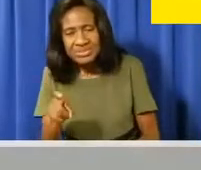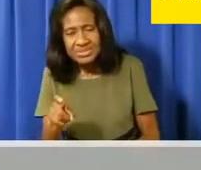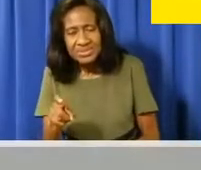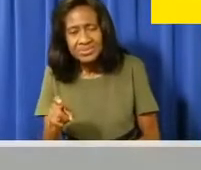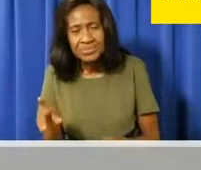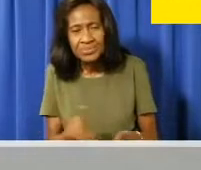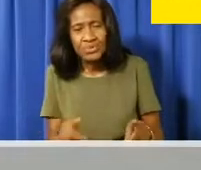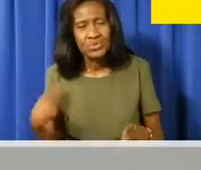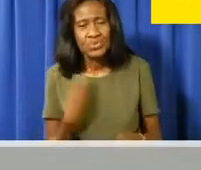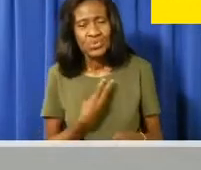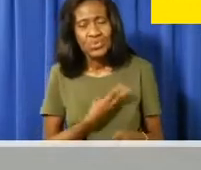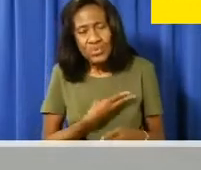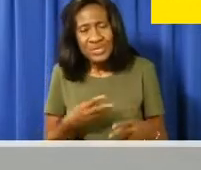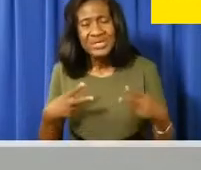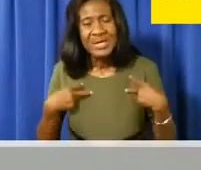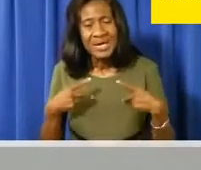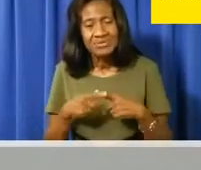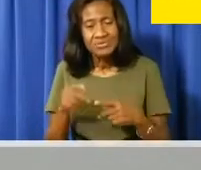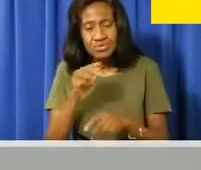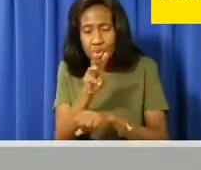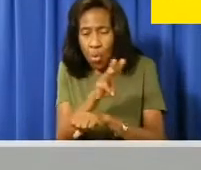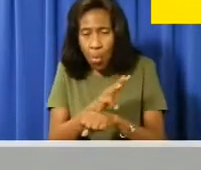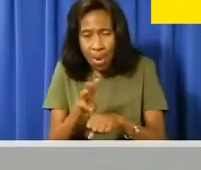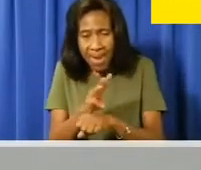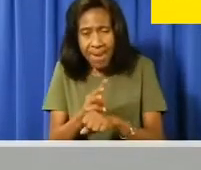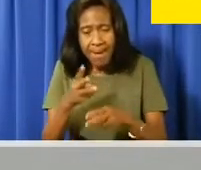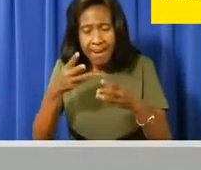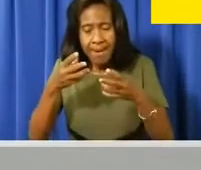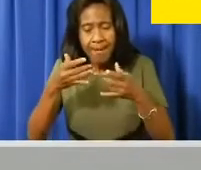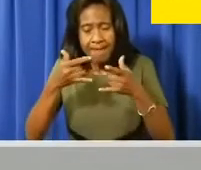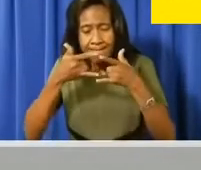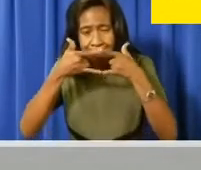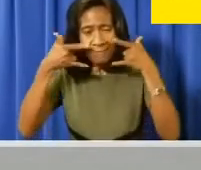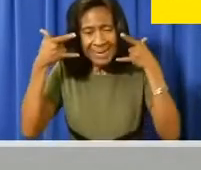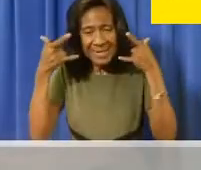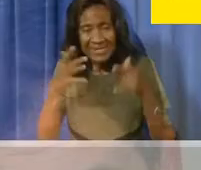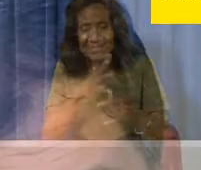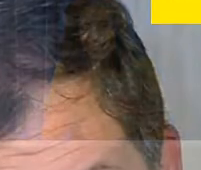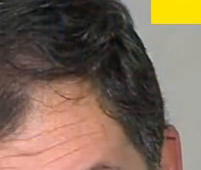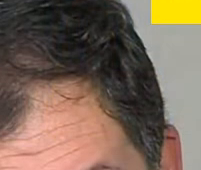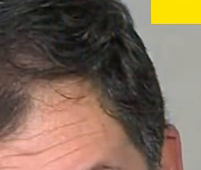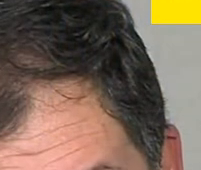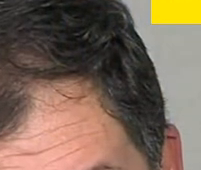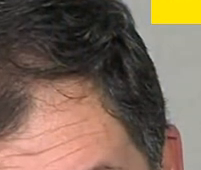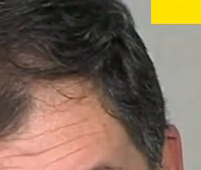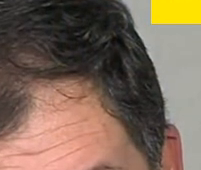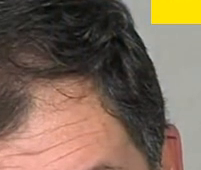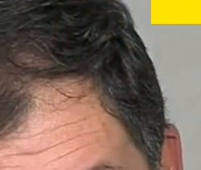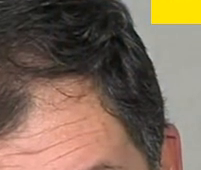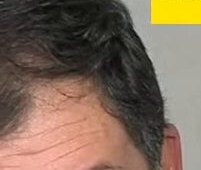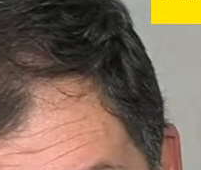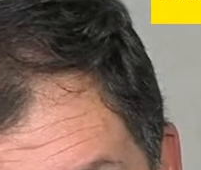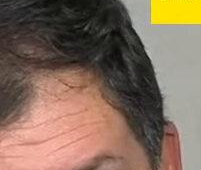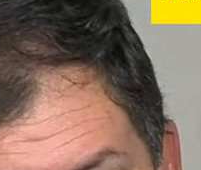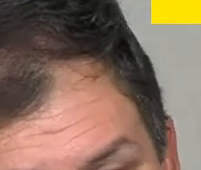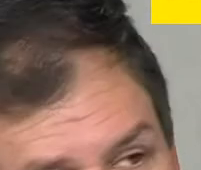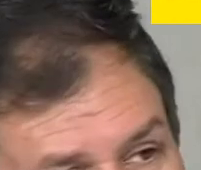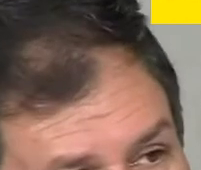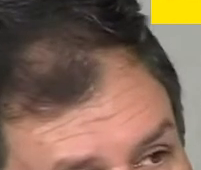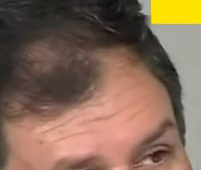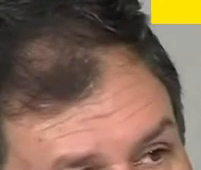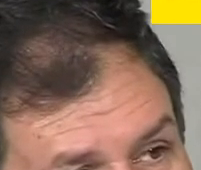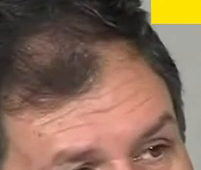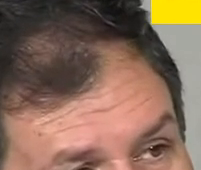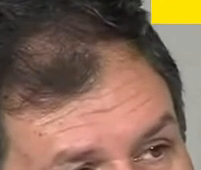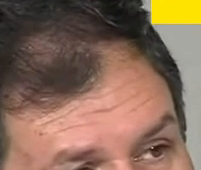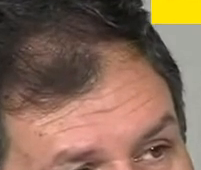I will say that if you look at the plan that we outlined previously, it did contemplate